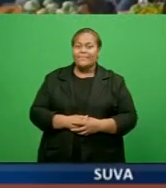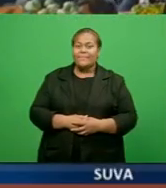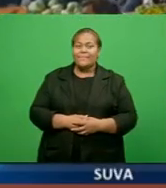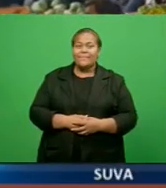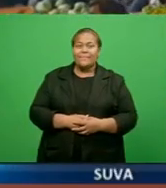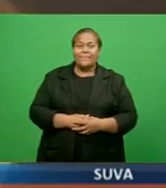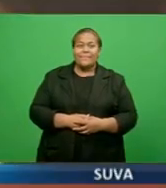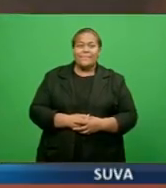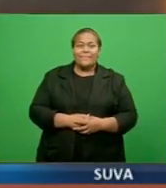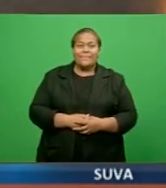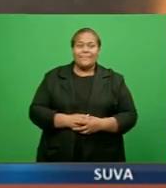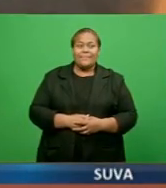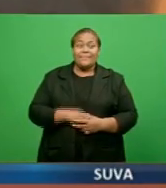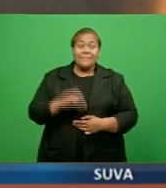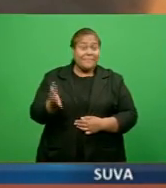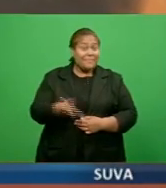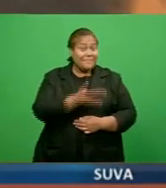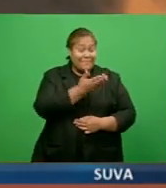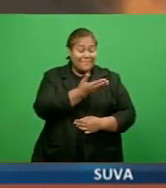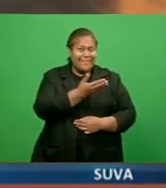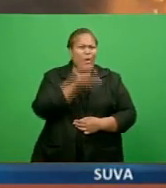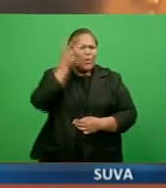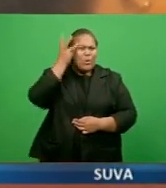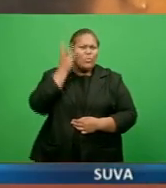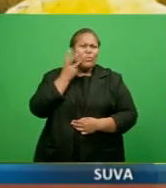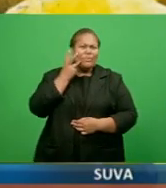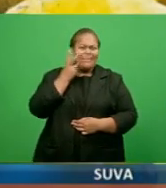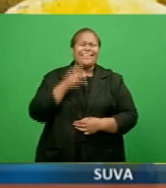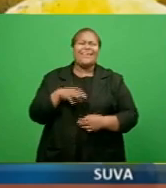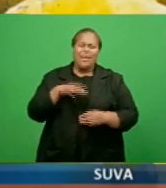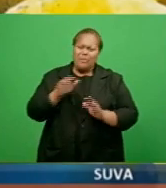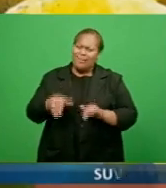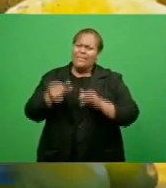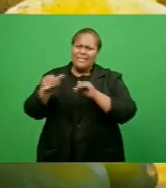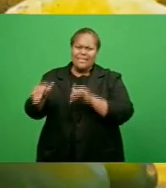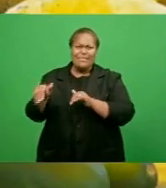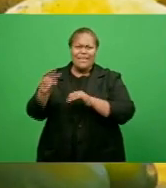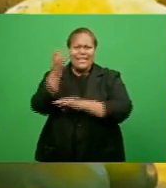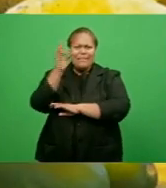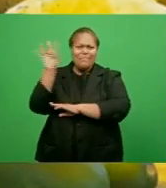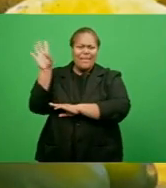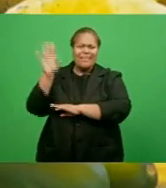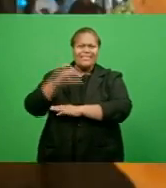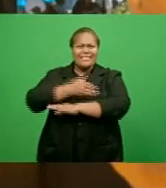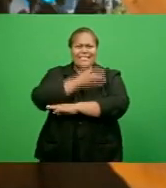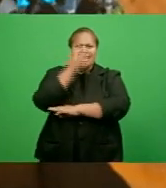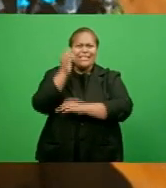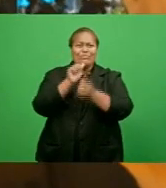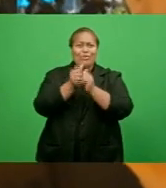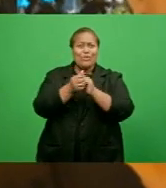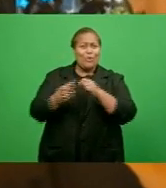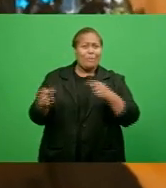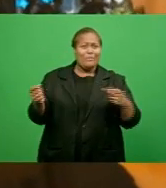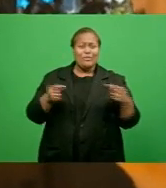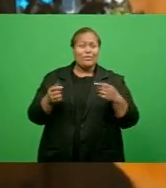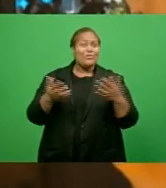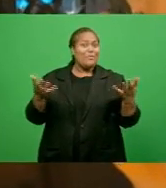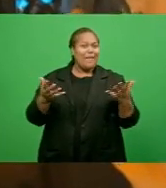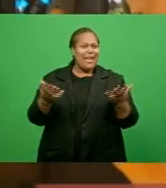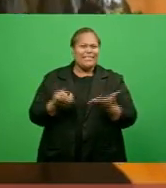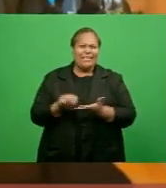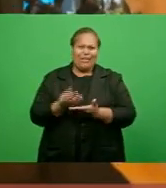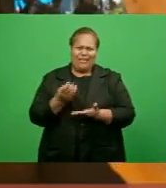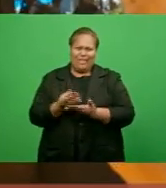Mbolao was a newlywed when she participated in Independence Day sports competition in Savu. I was